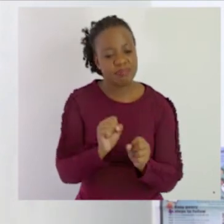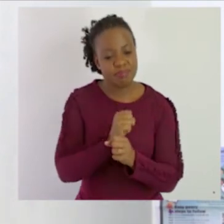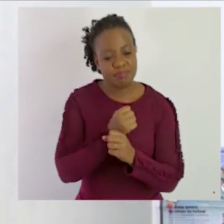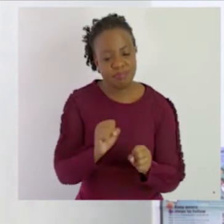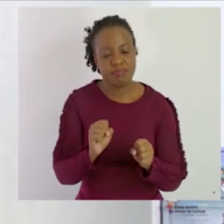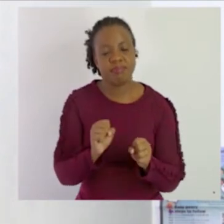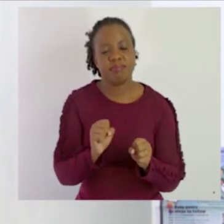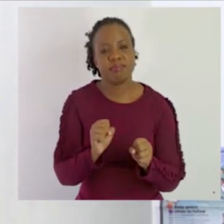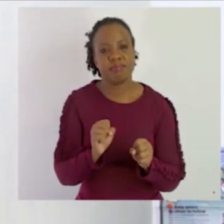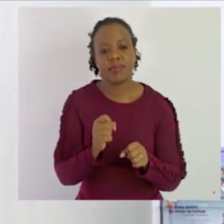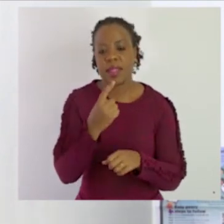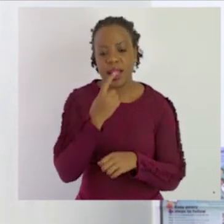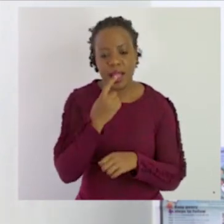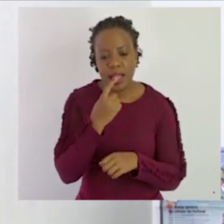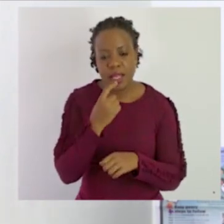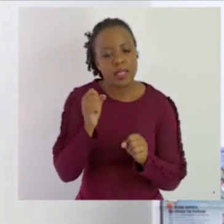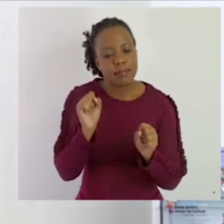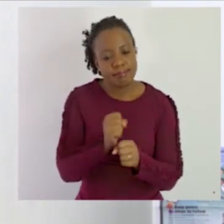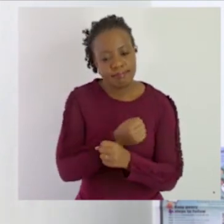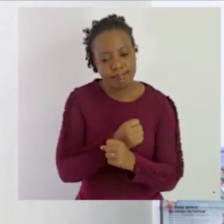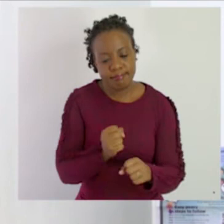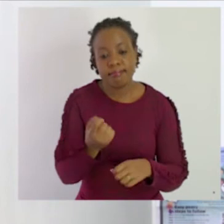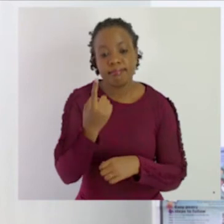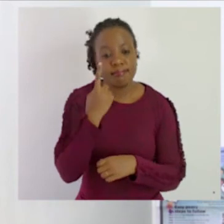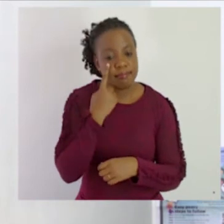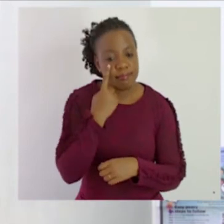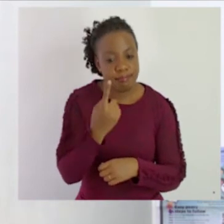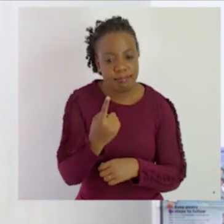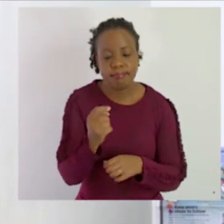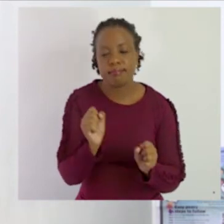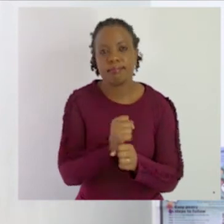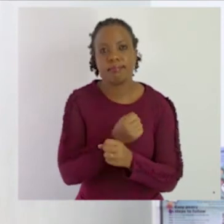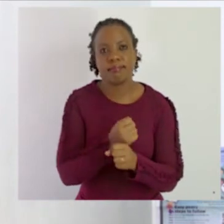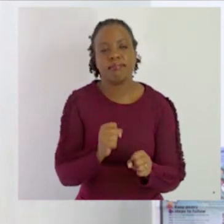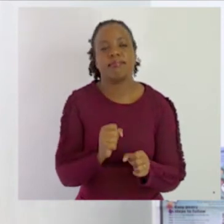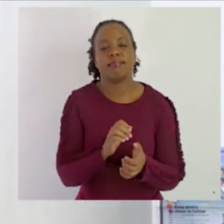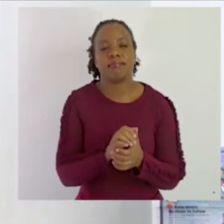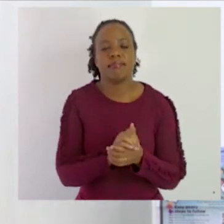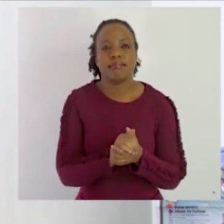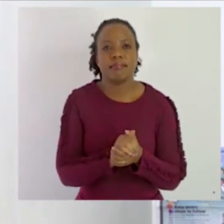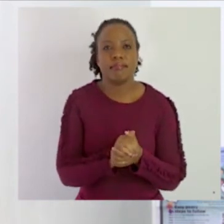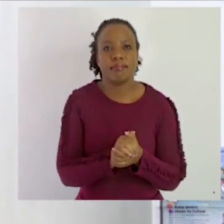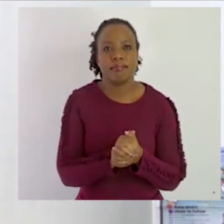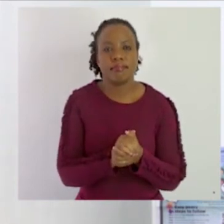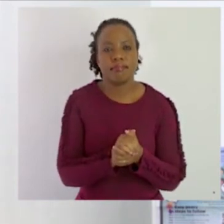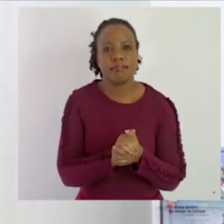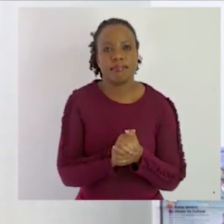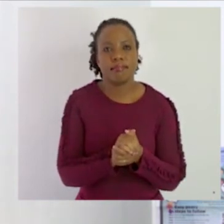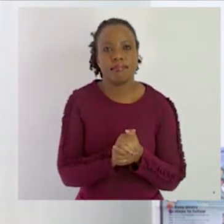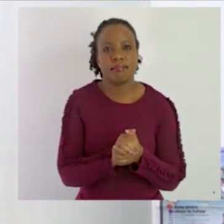cannot taste, you cannot see it, or even you